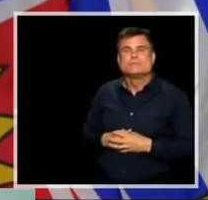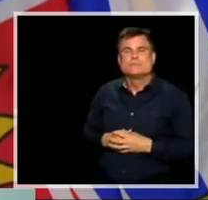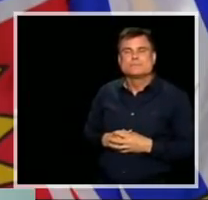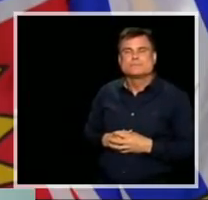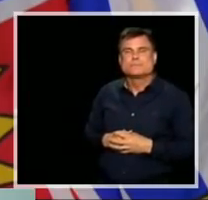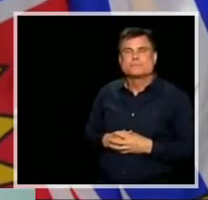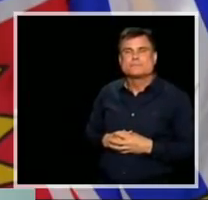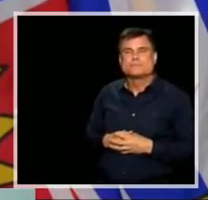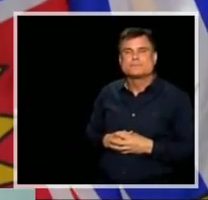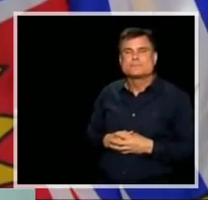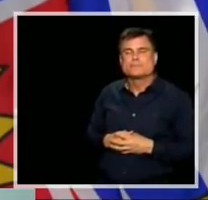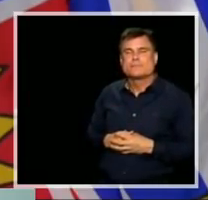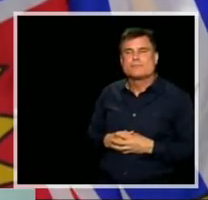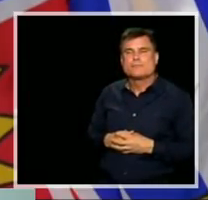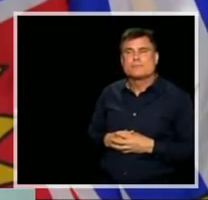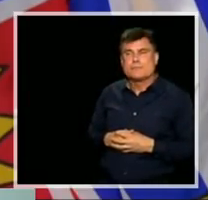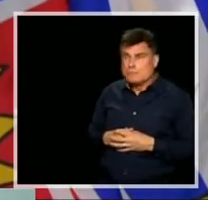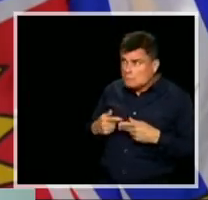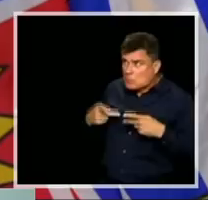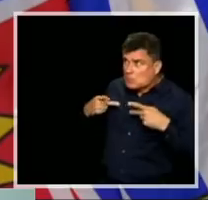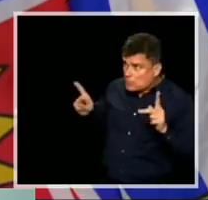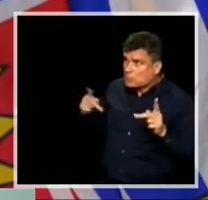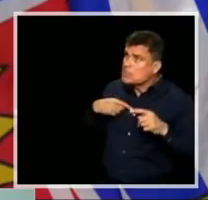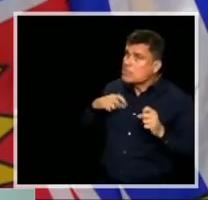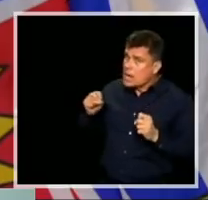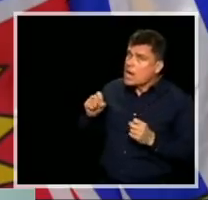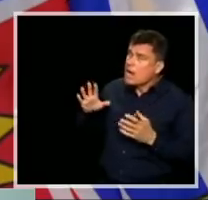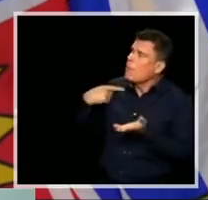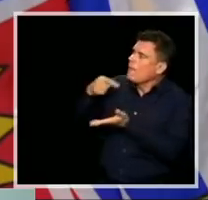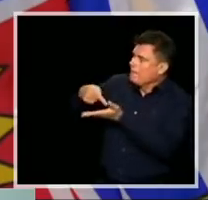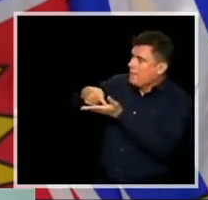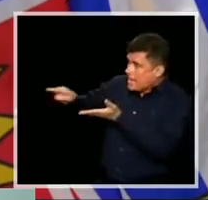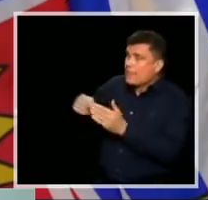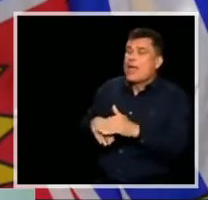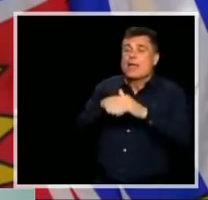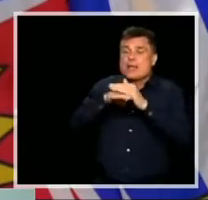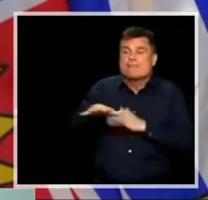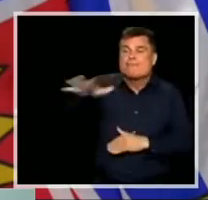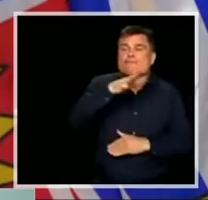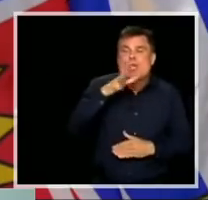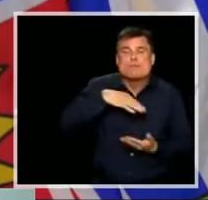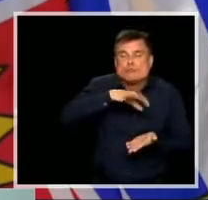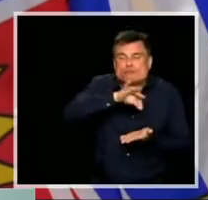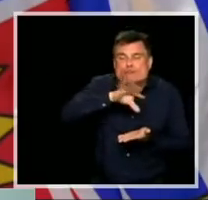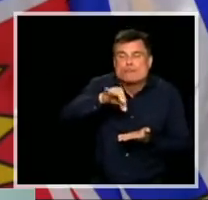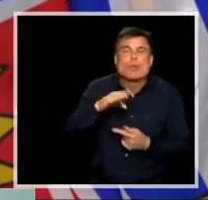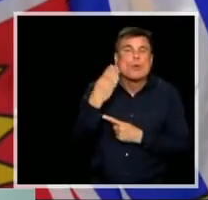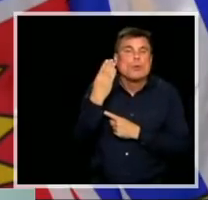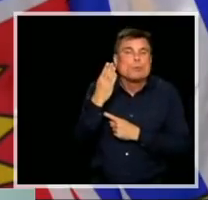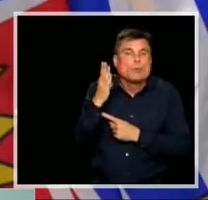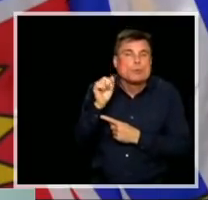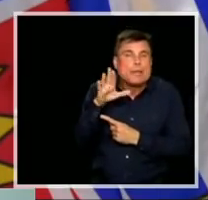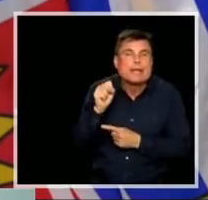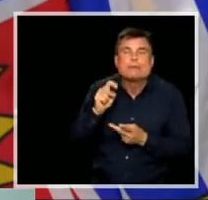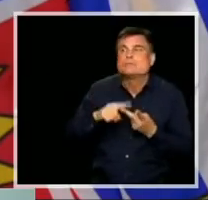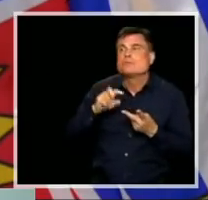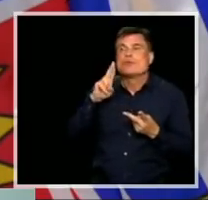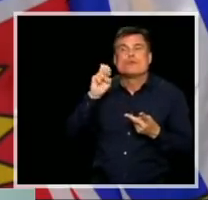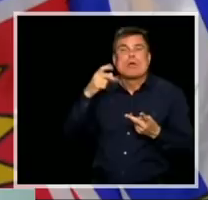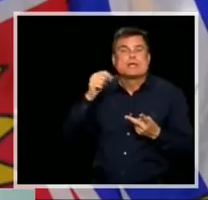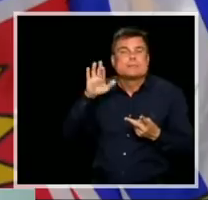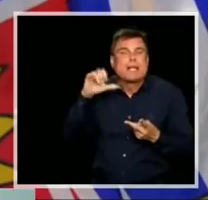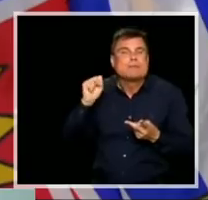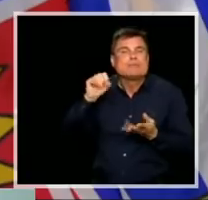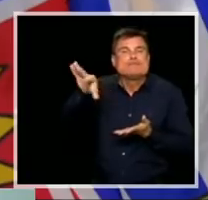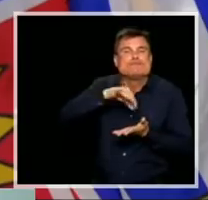particularly temporary foreign workers for assisting in agriculture, and this may be a way of trying to bridge that gap so that the important good fruit and